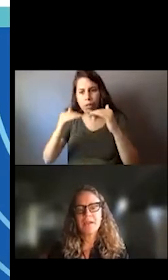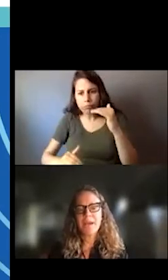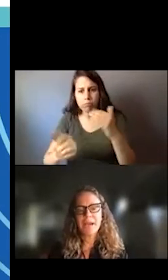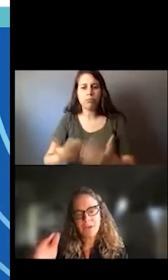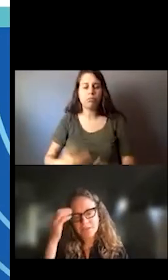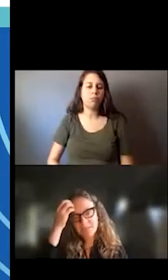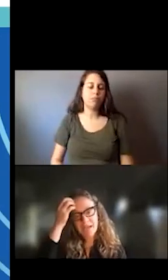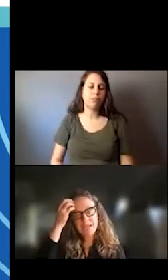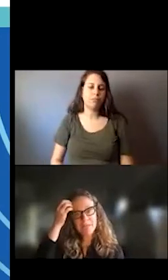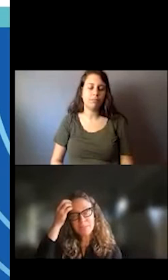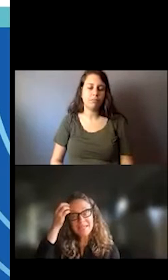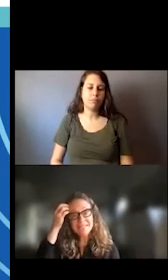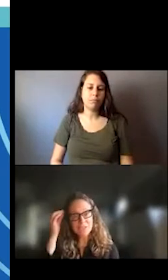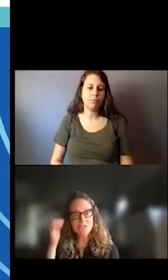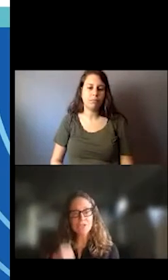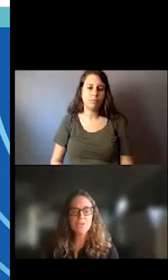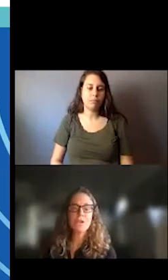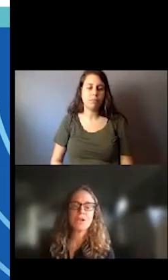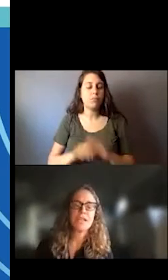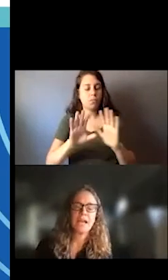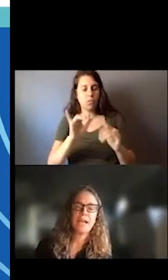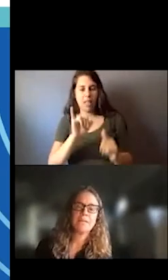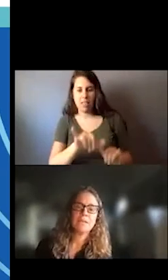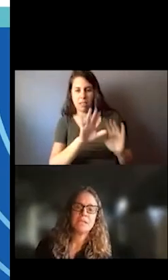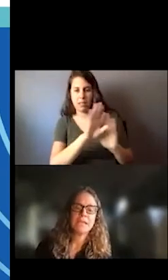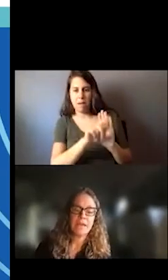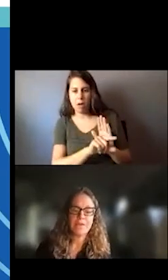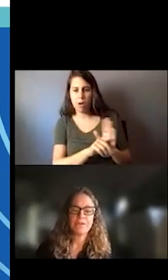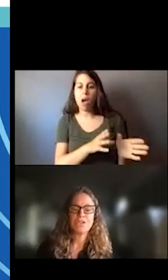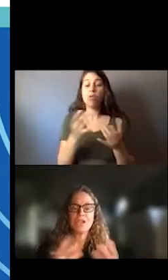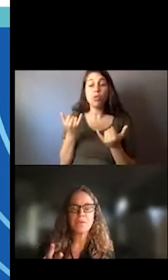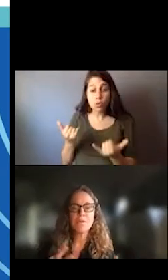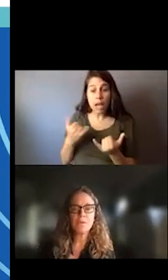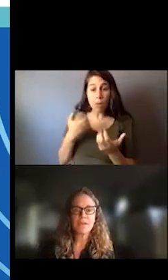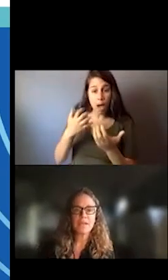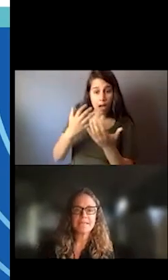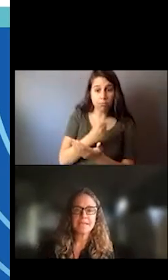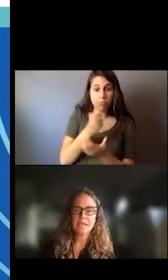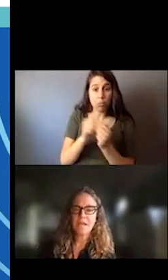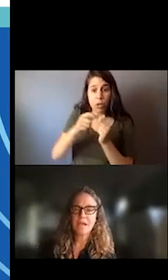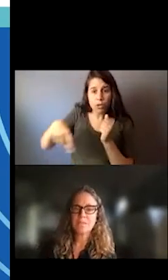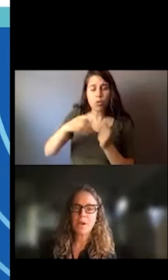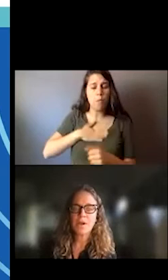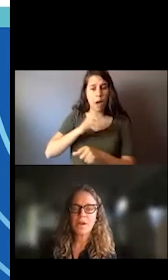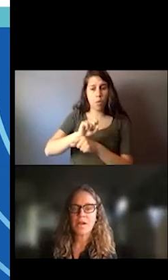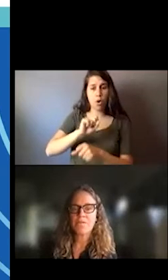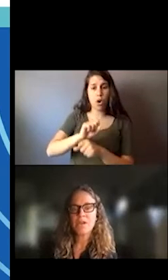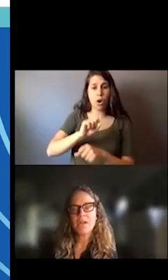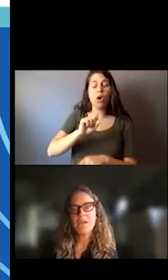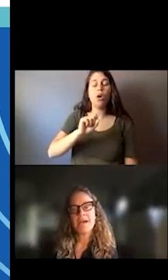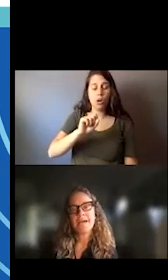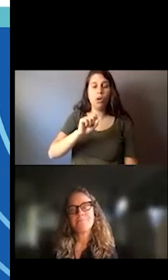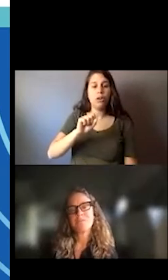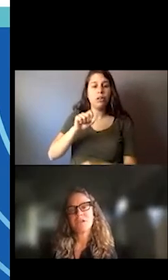So with that background in mind, my plan is actually to use our time together to share with you work that I did as part